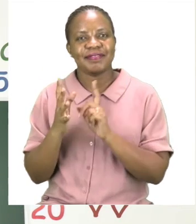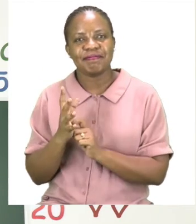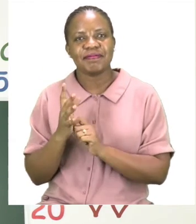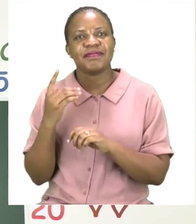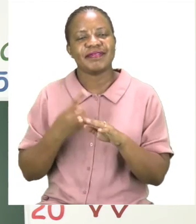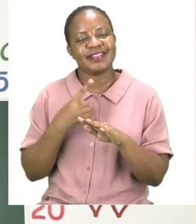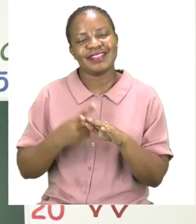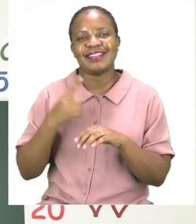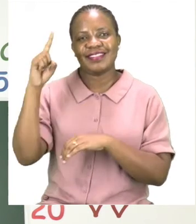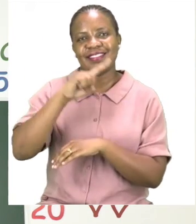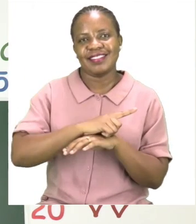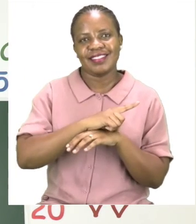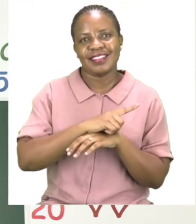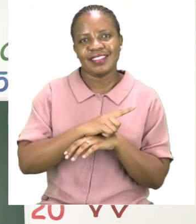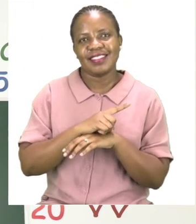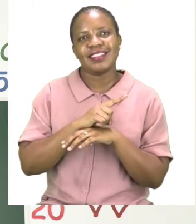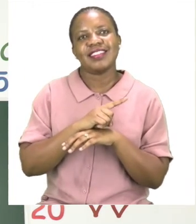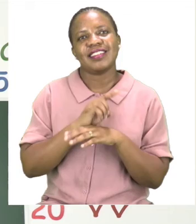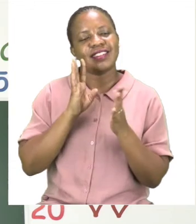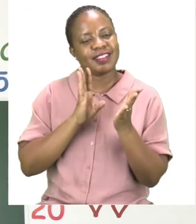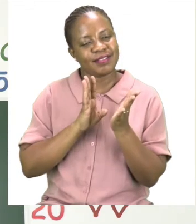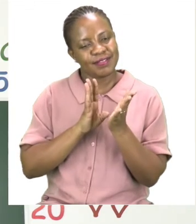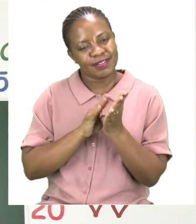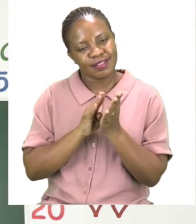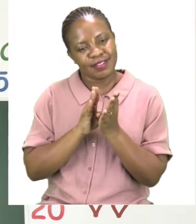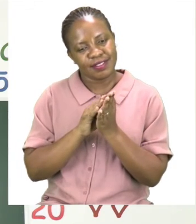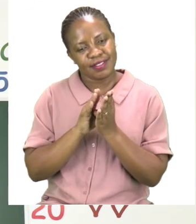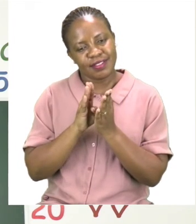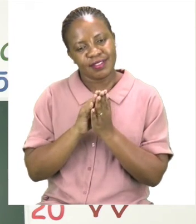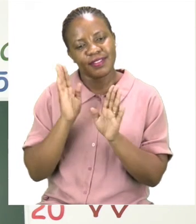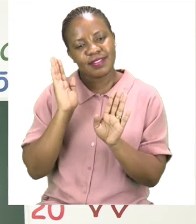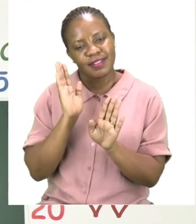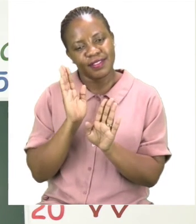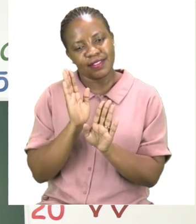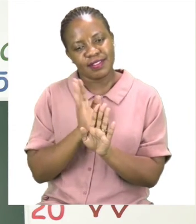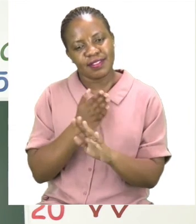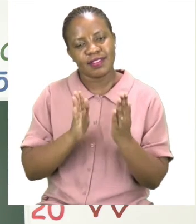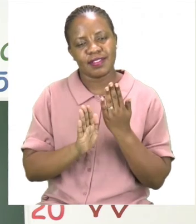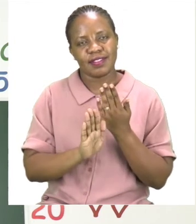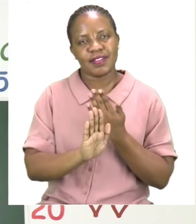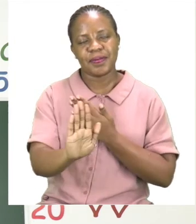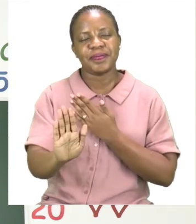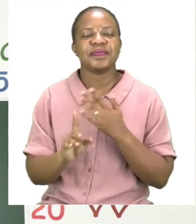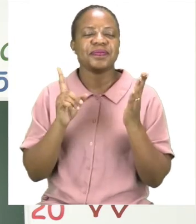Sanitize every day so the germs can stay away.